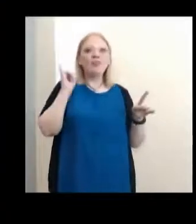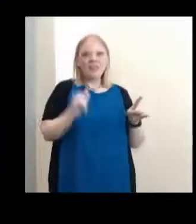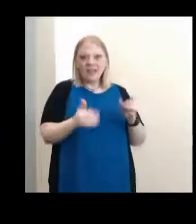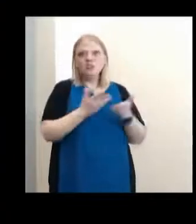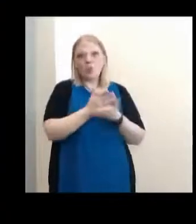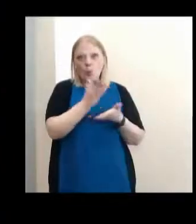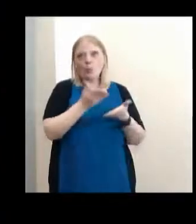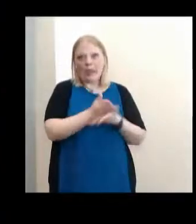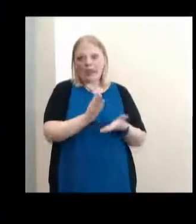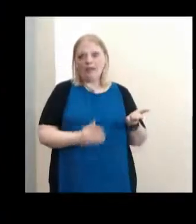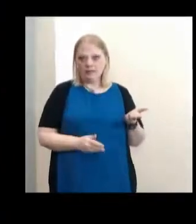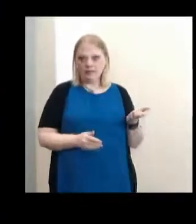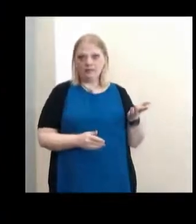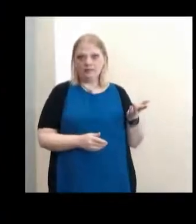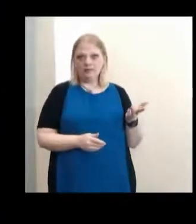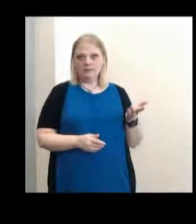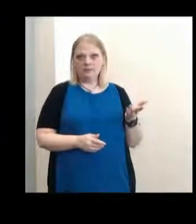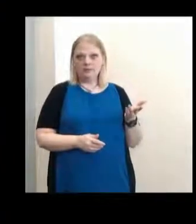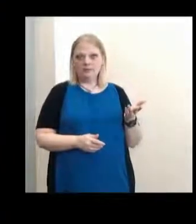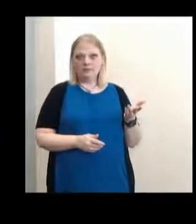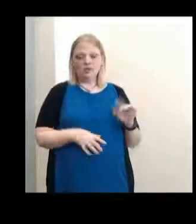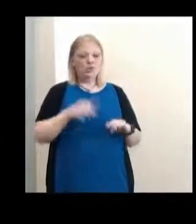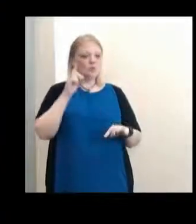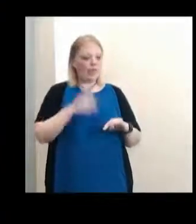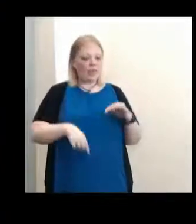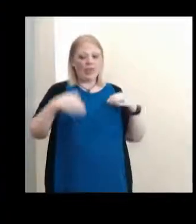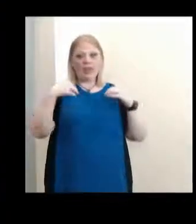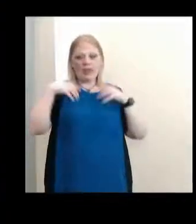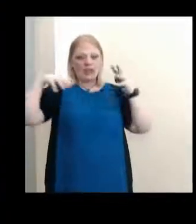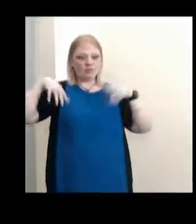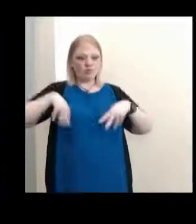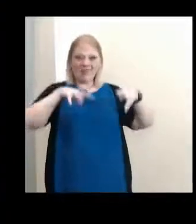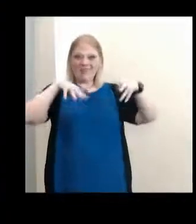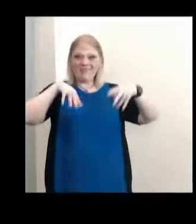okay. What we can't have is the parade where there's